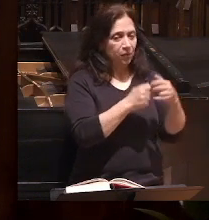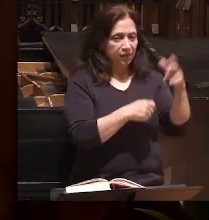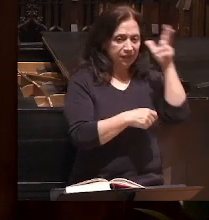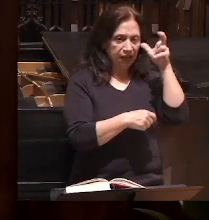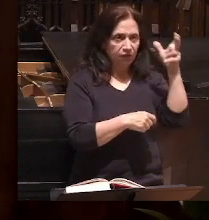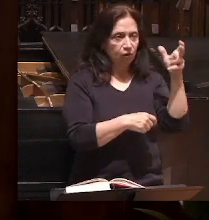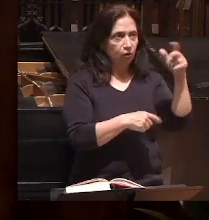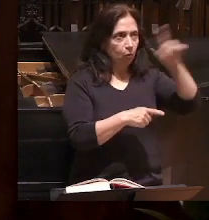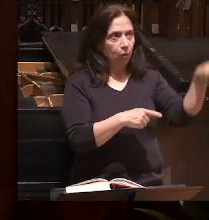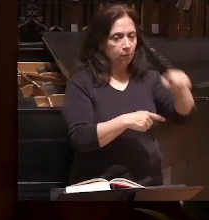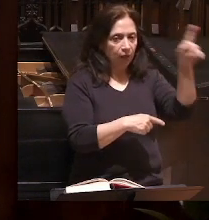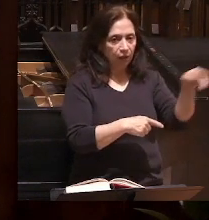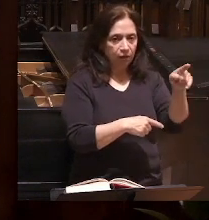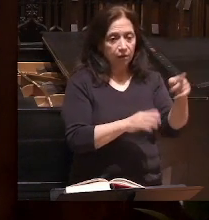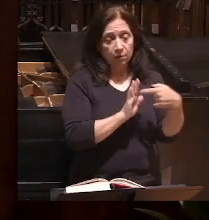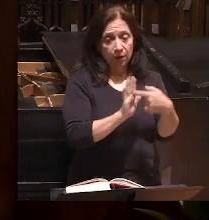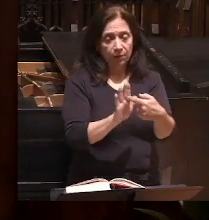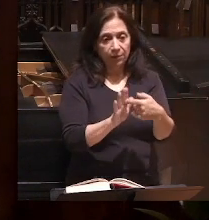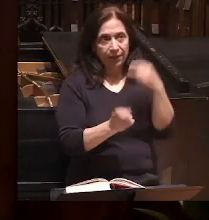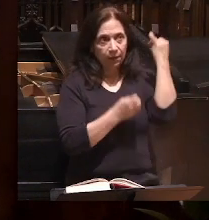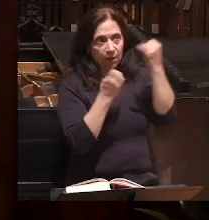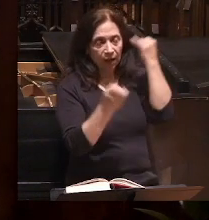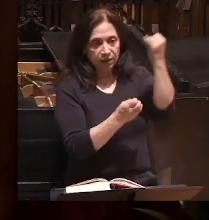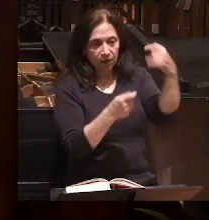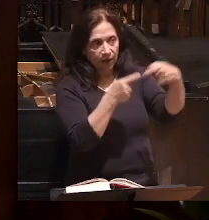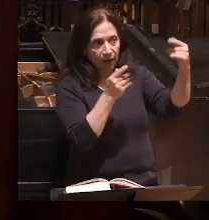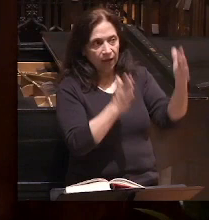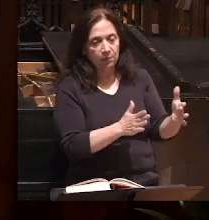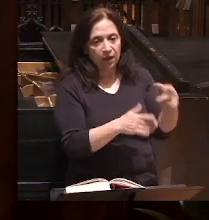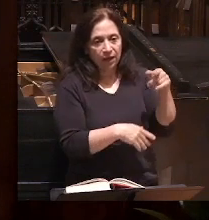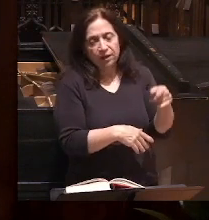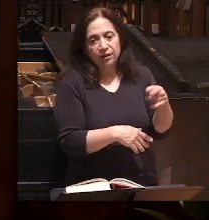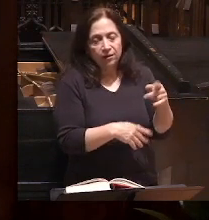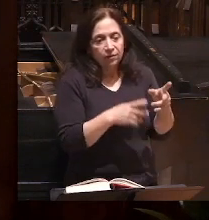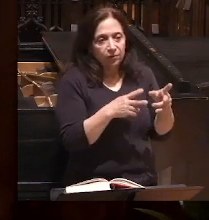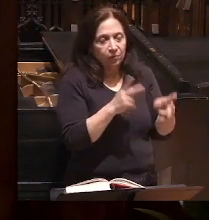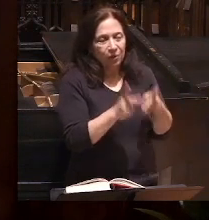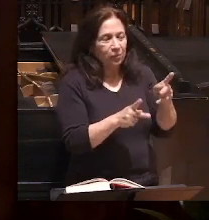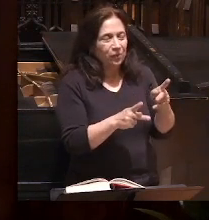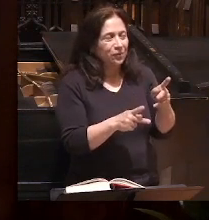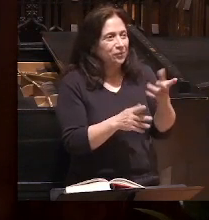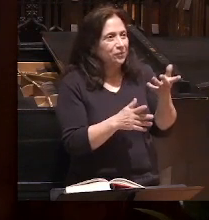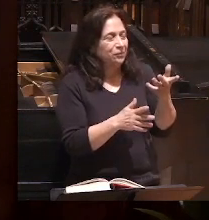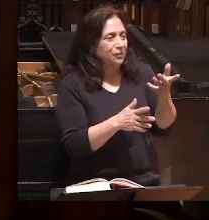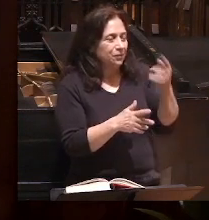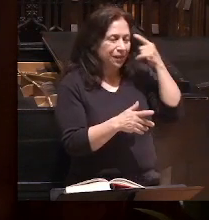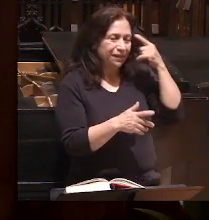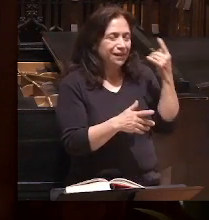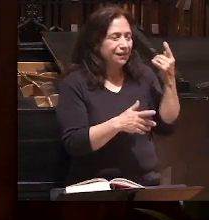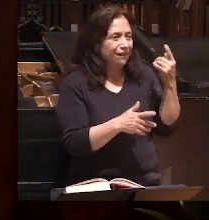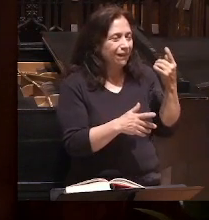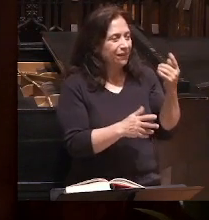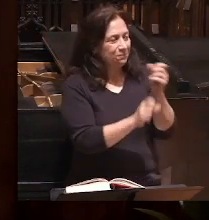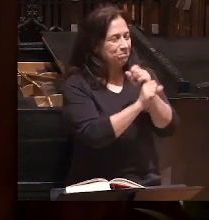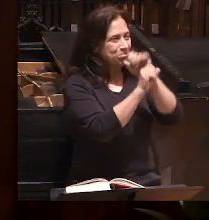represent imaginary enemies, those misguided fights that we romanticize or idealize in